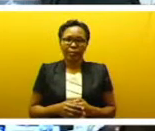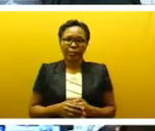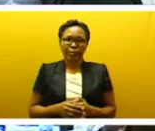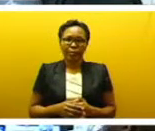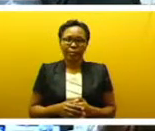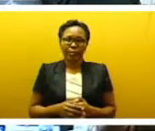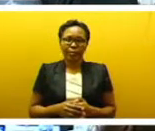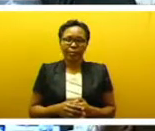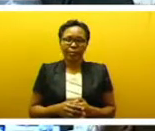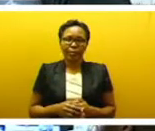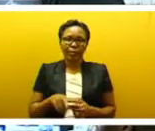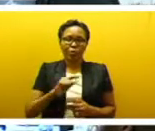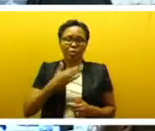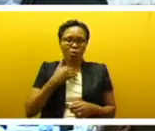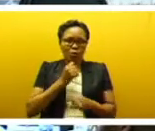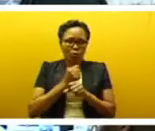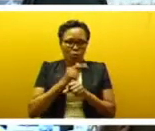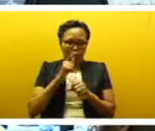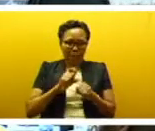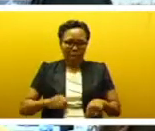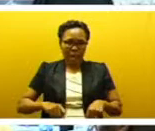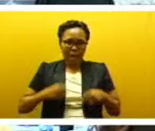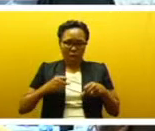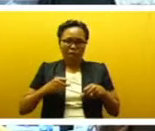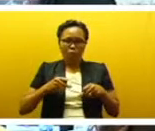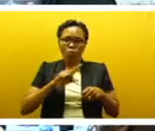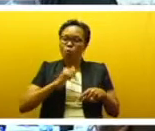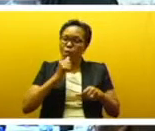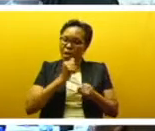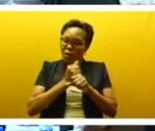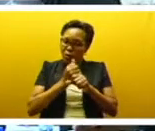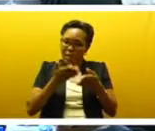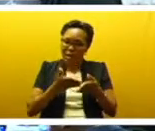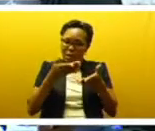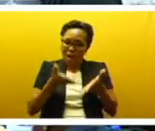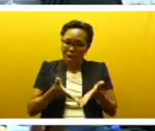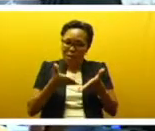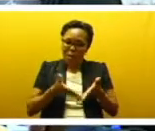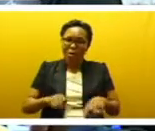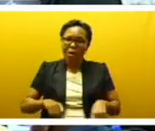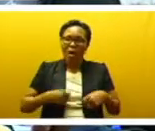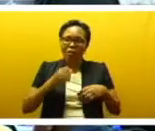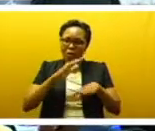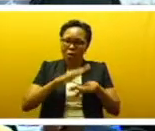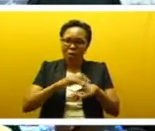We want to do it live, and we're doing it live on the IBC portal.